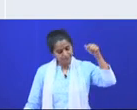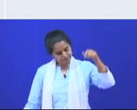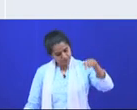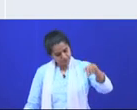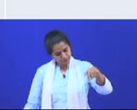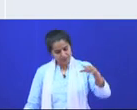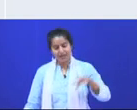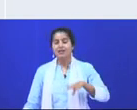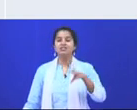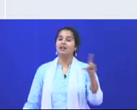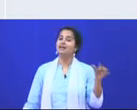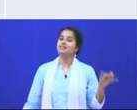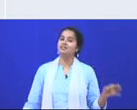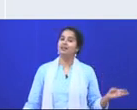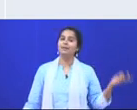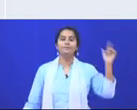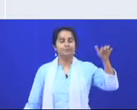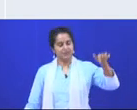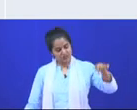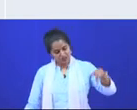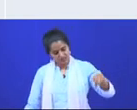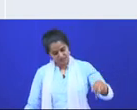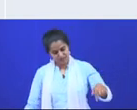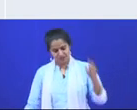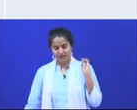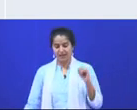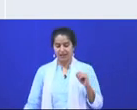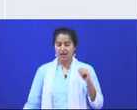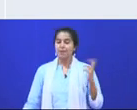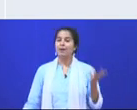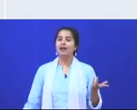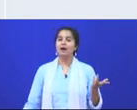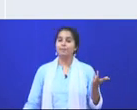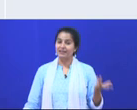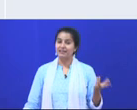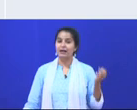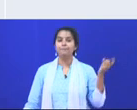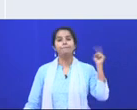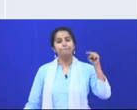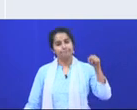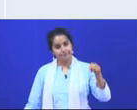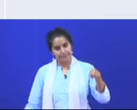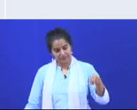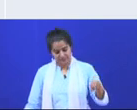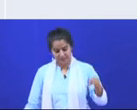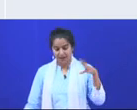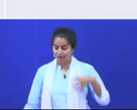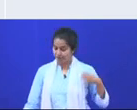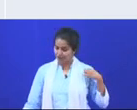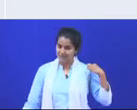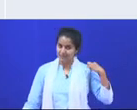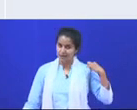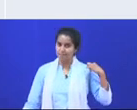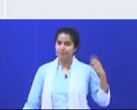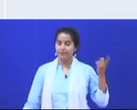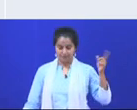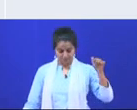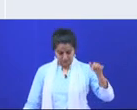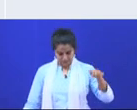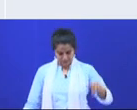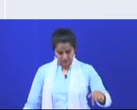chitram, chitre, chalanachitram, chalanachitre, patram, patre,